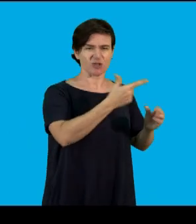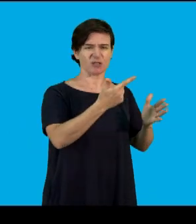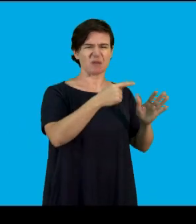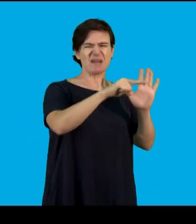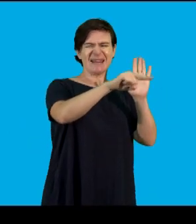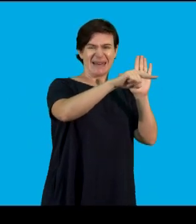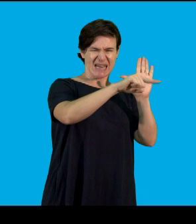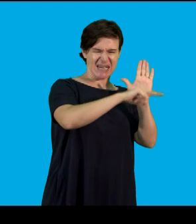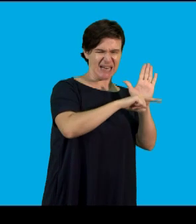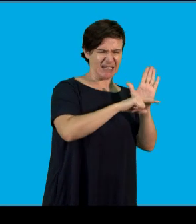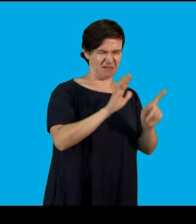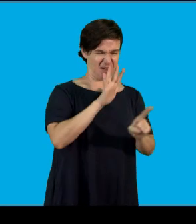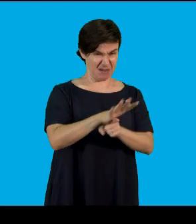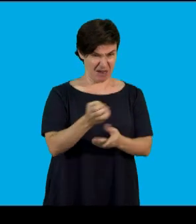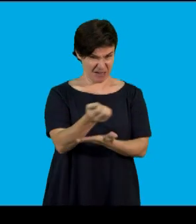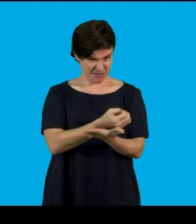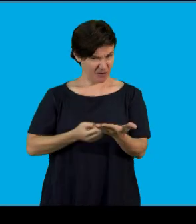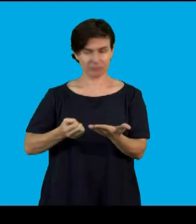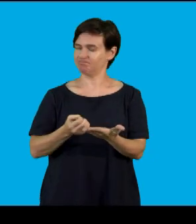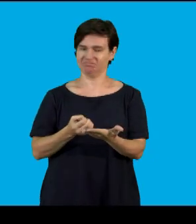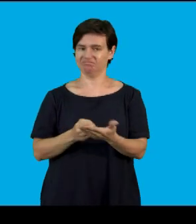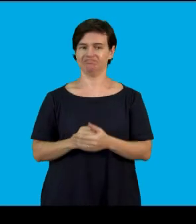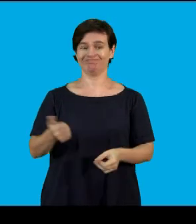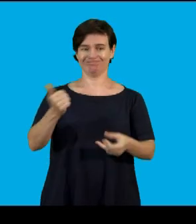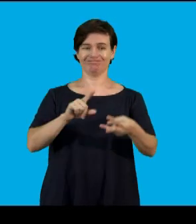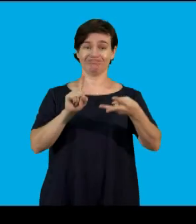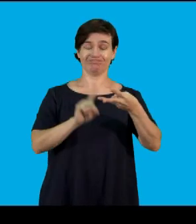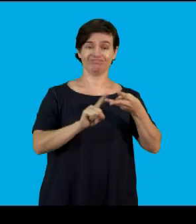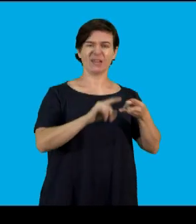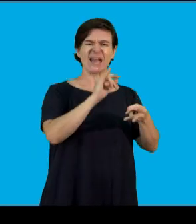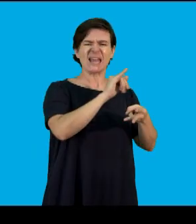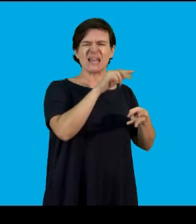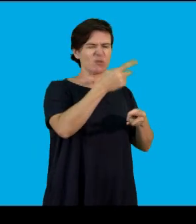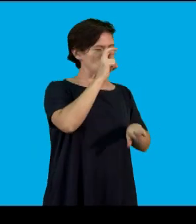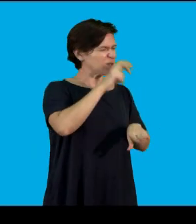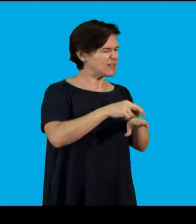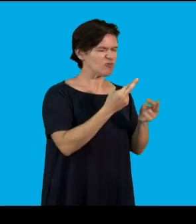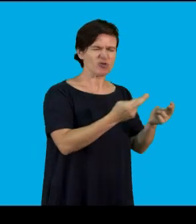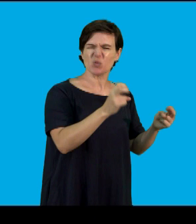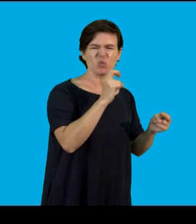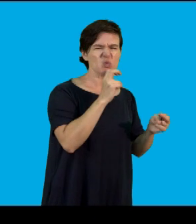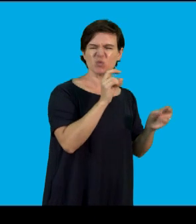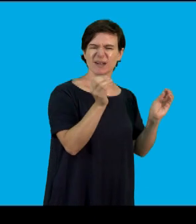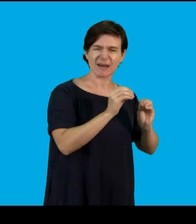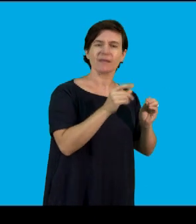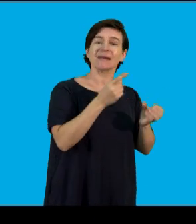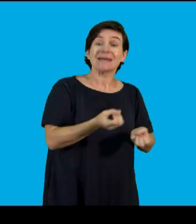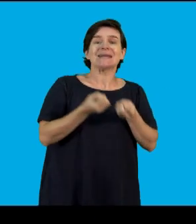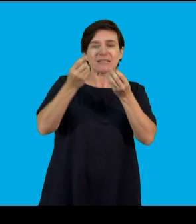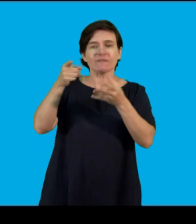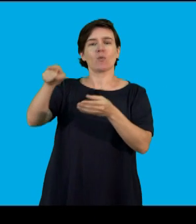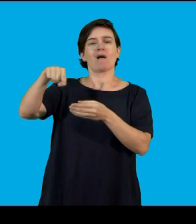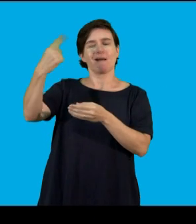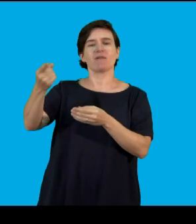the environment. Donate equipment and products to non-profit organizations and other